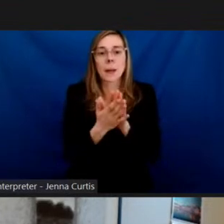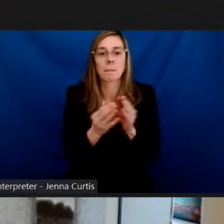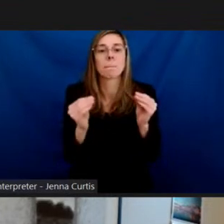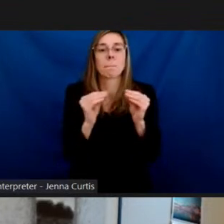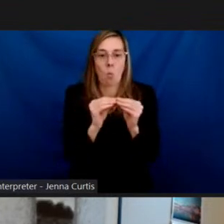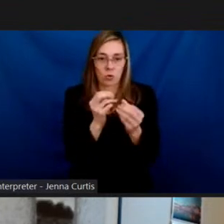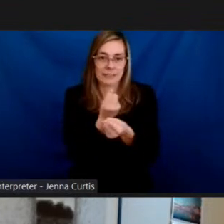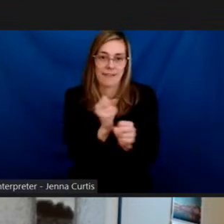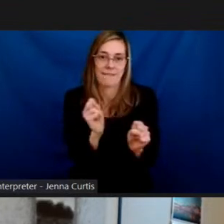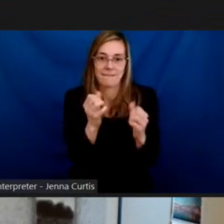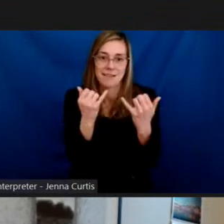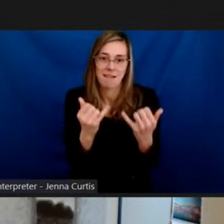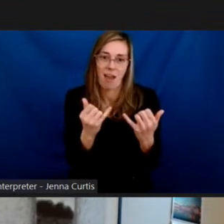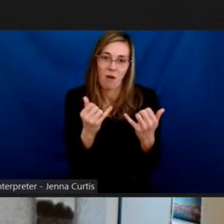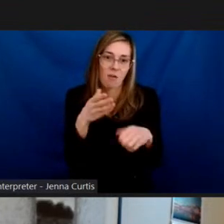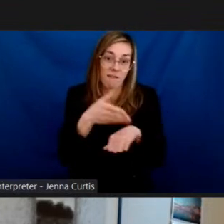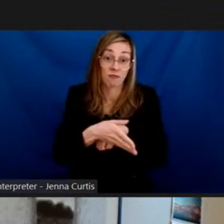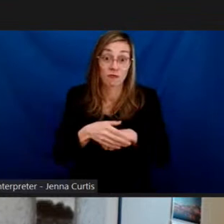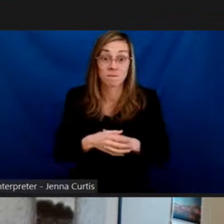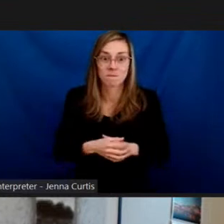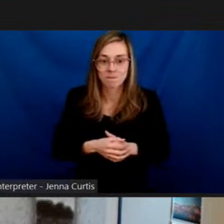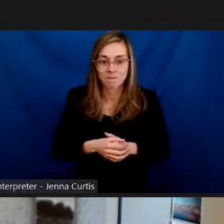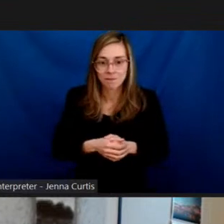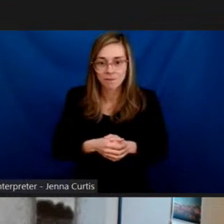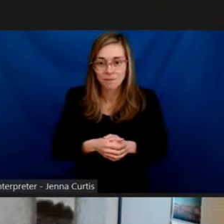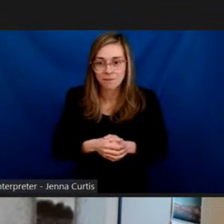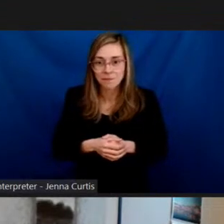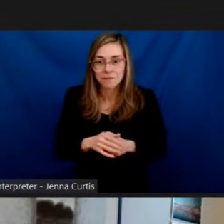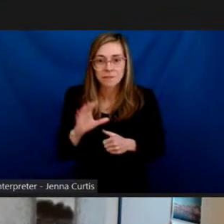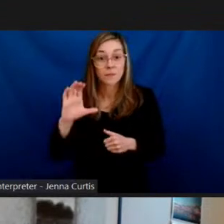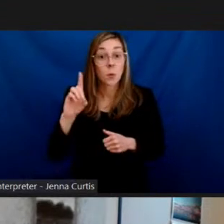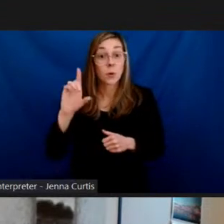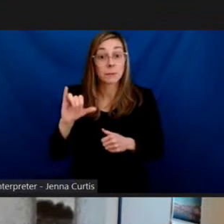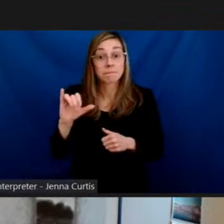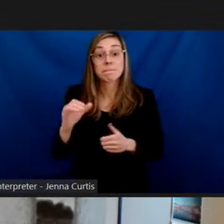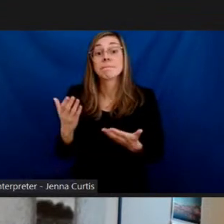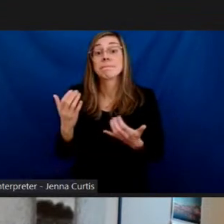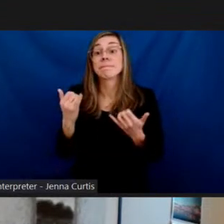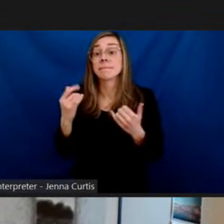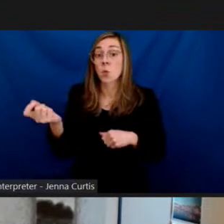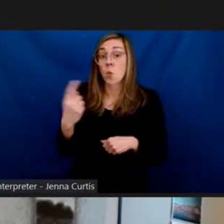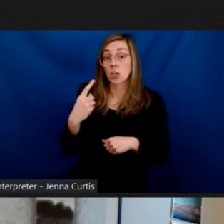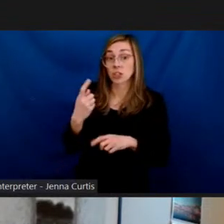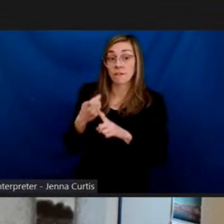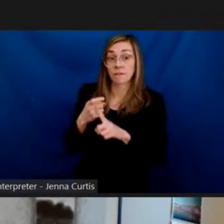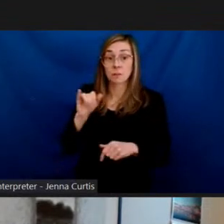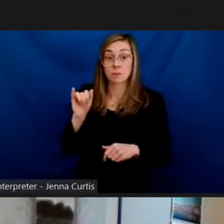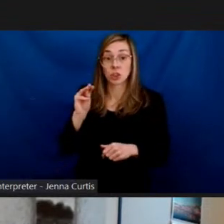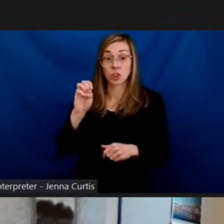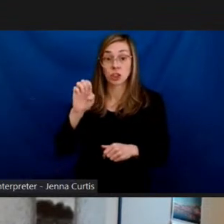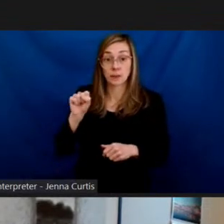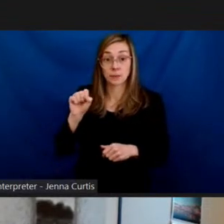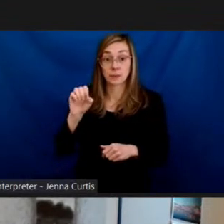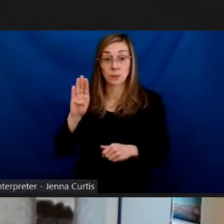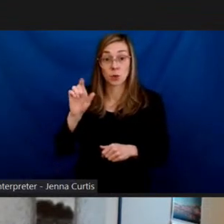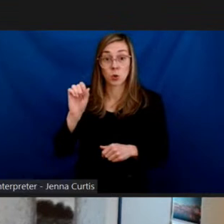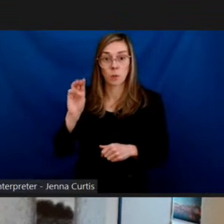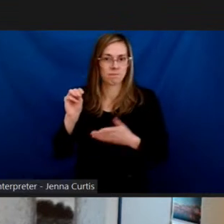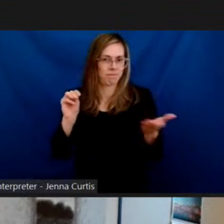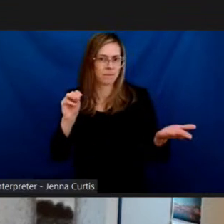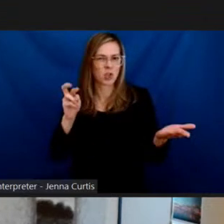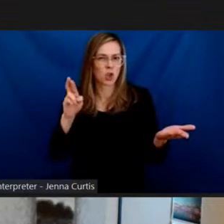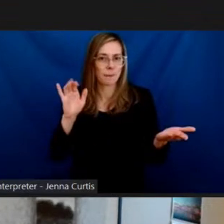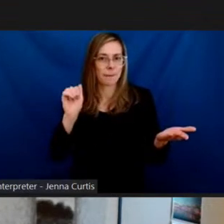Thank you, Mary. This question, I think I'm going to direct towards Urban Alchemy. This has been asked by James Bloom. He says, what is the procedure for